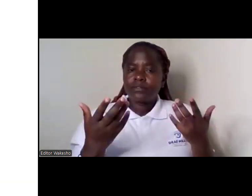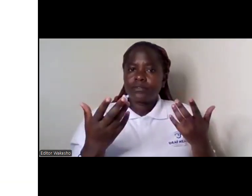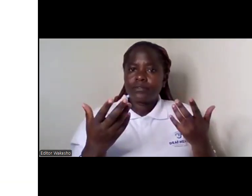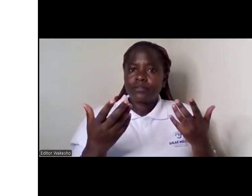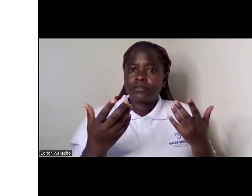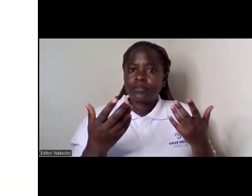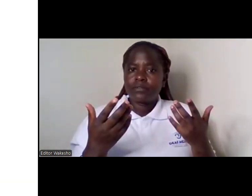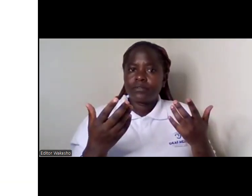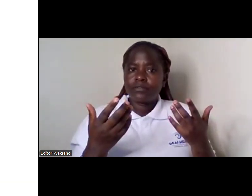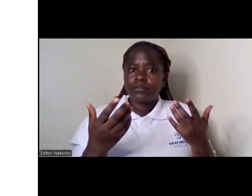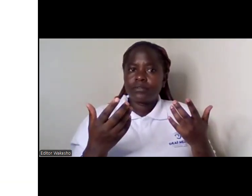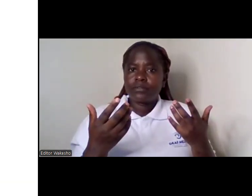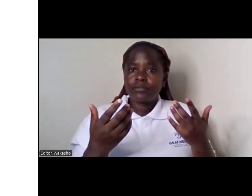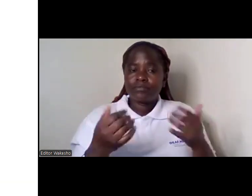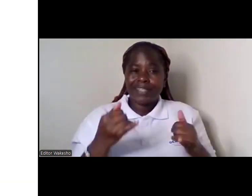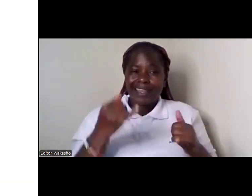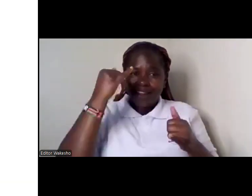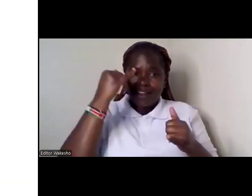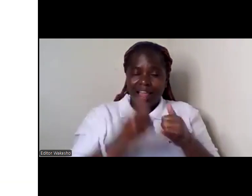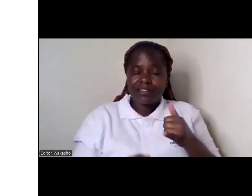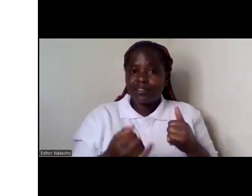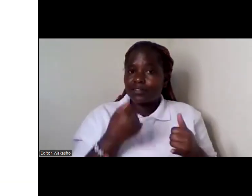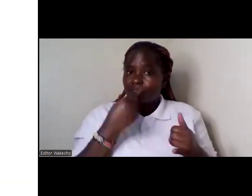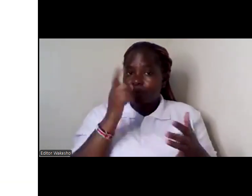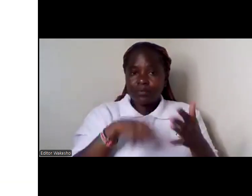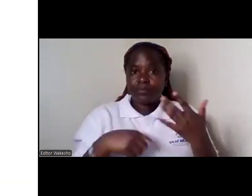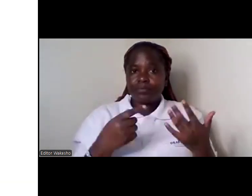So maybe just my parting shot is that